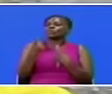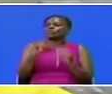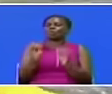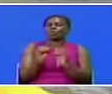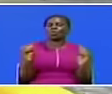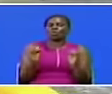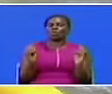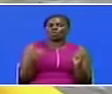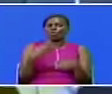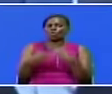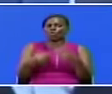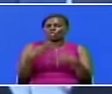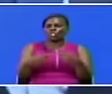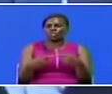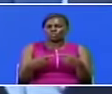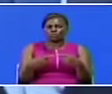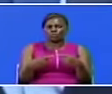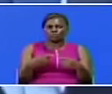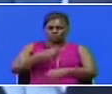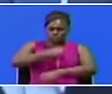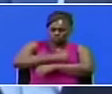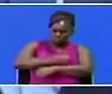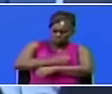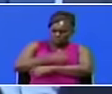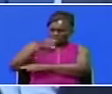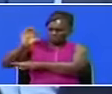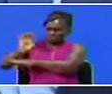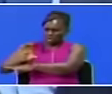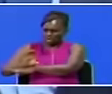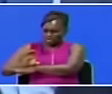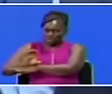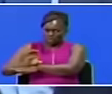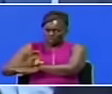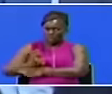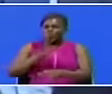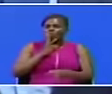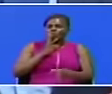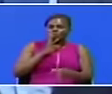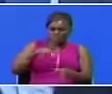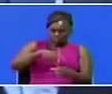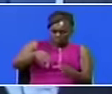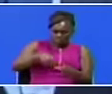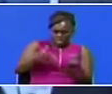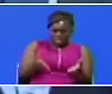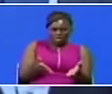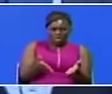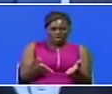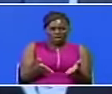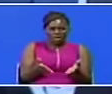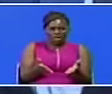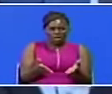and he's going on with the title. There's a school, there's the church, there's a boho, and we have been here